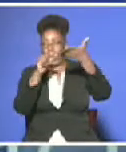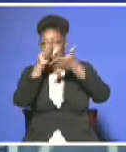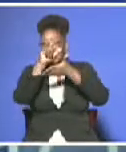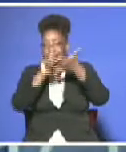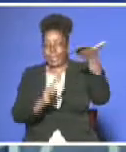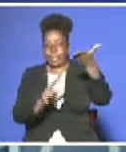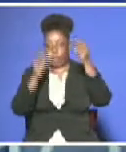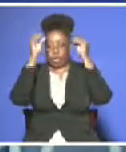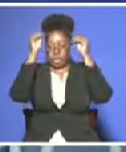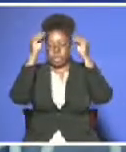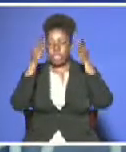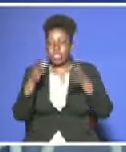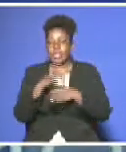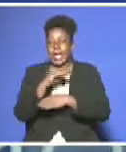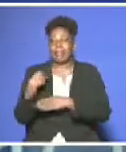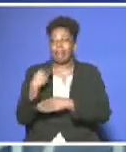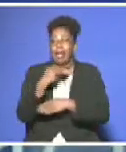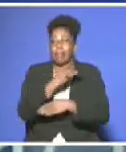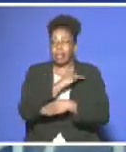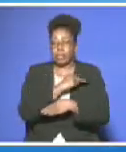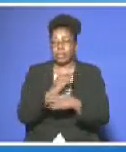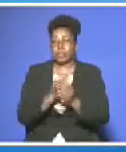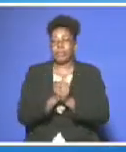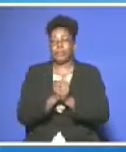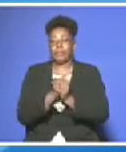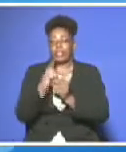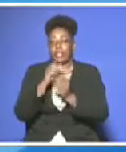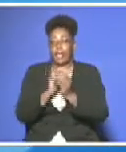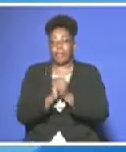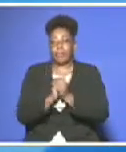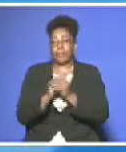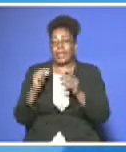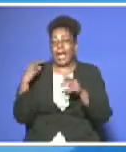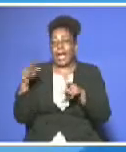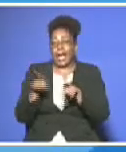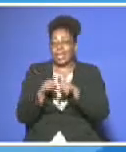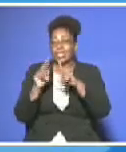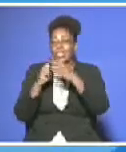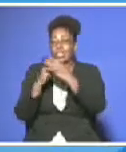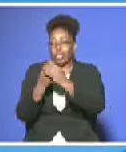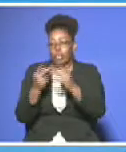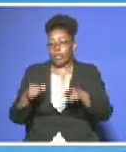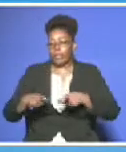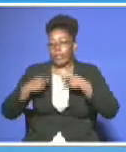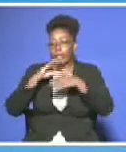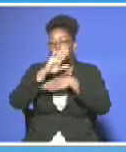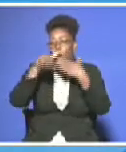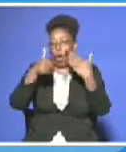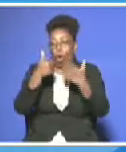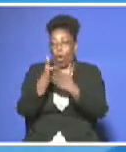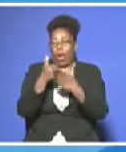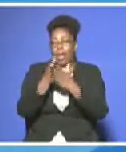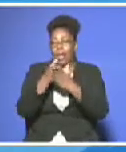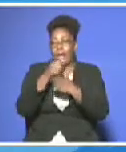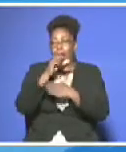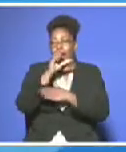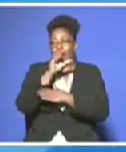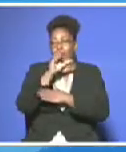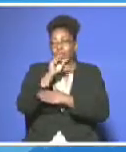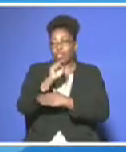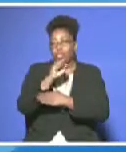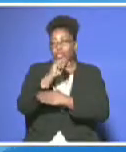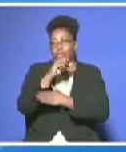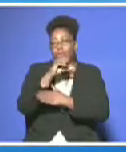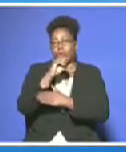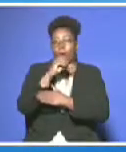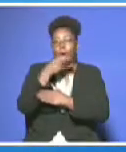teachers and members. As we have done as a union, we've provided all of our shop stewards throughout the Bahamas